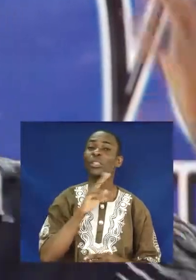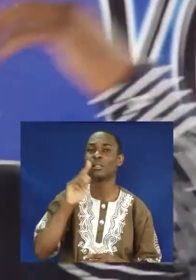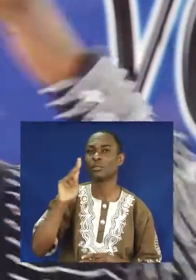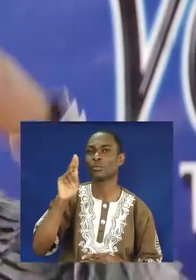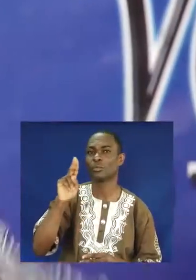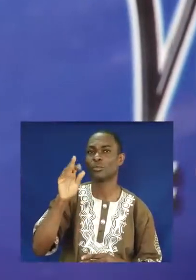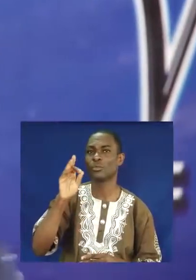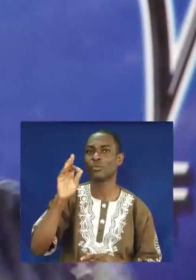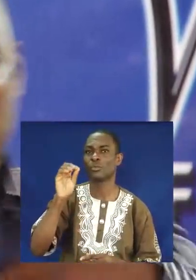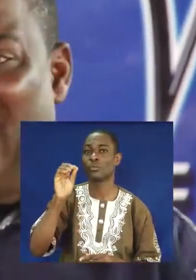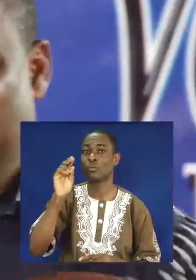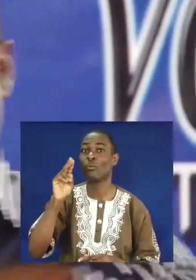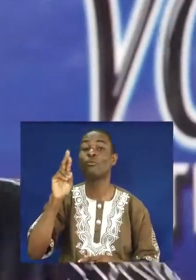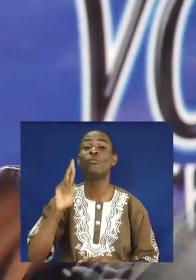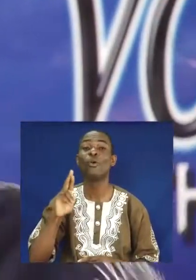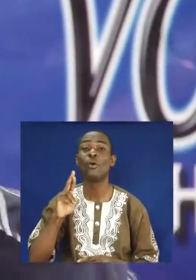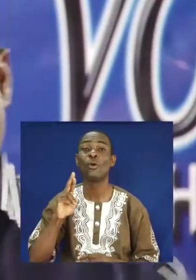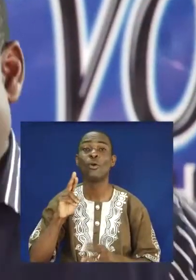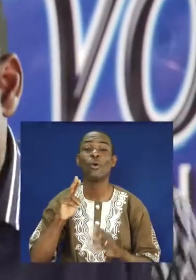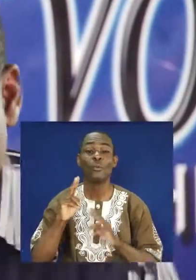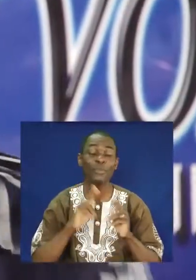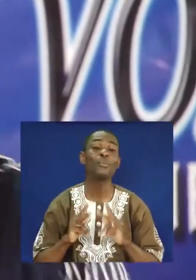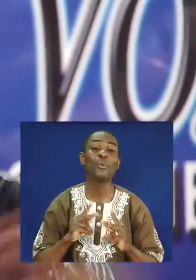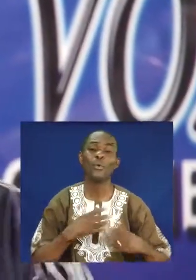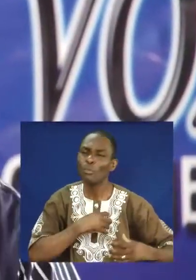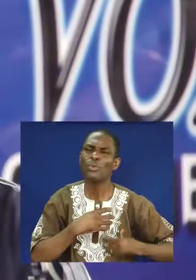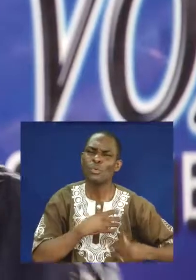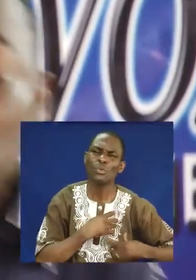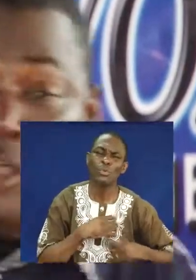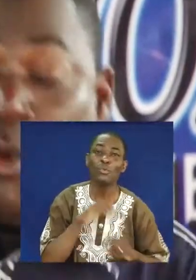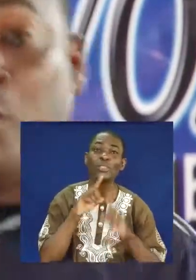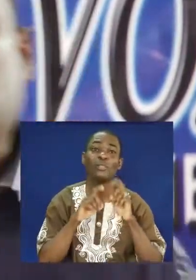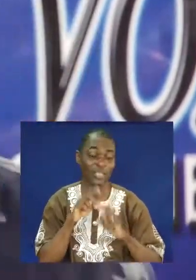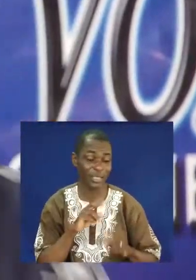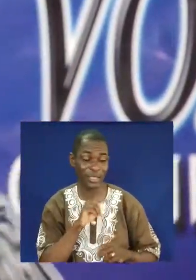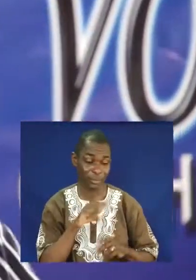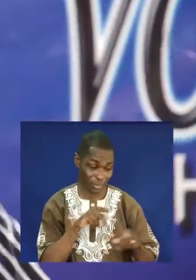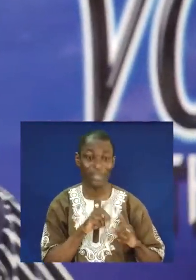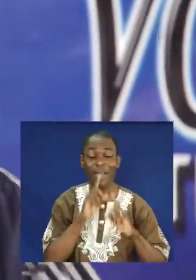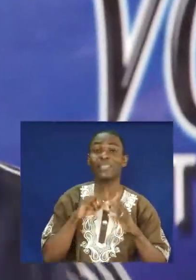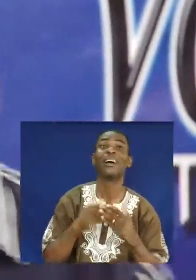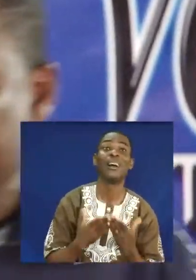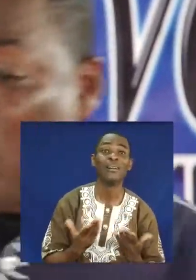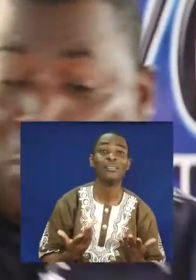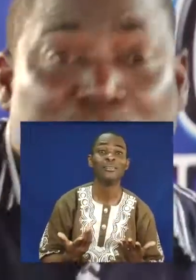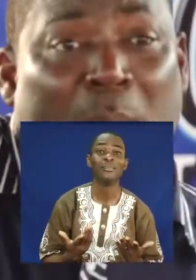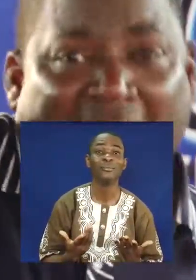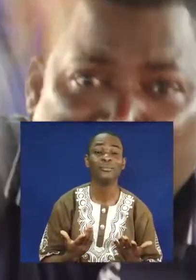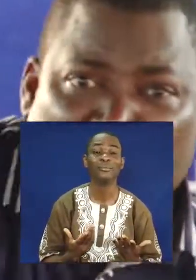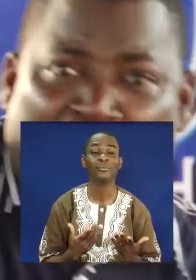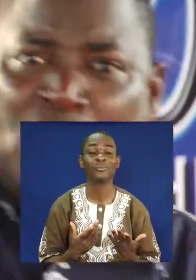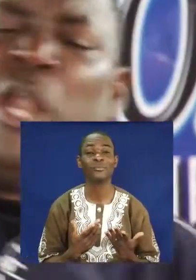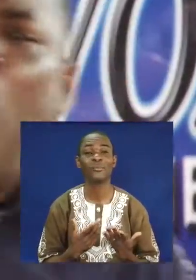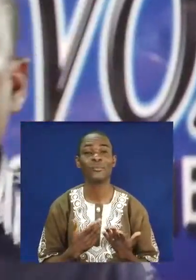airport? No papa penny motors are now. Ya, raw attack, yeah, raw shoe, yeah, yes, sir. Or no, 2 1 or so, yeah, a bino. And eh, one more